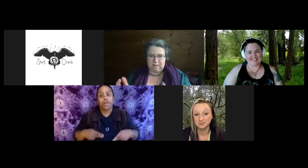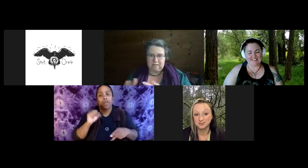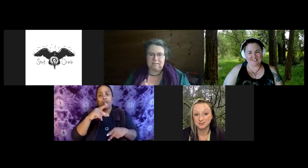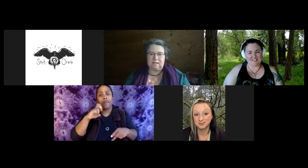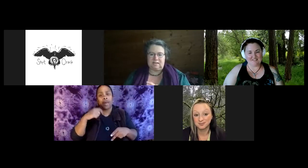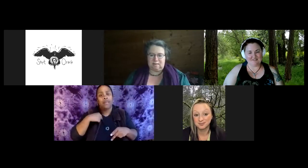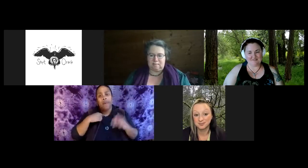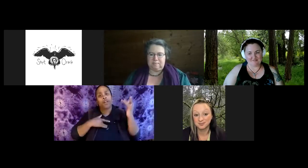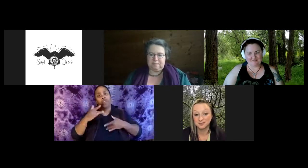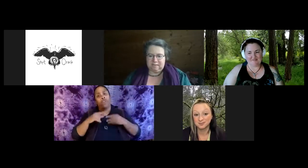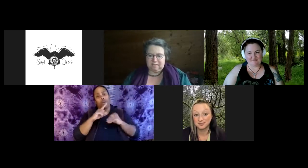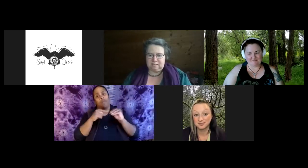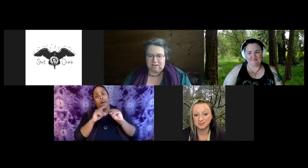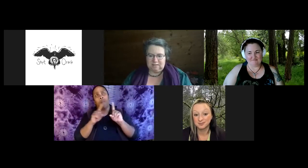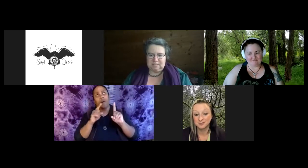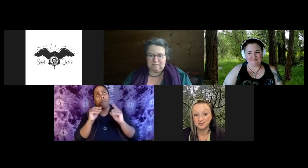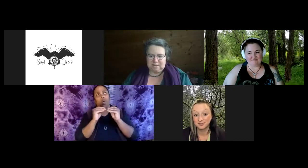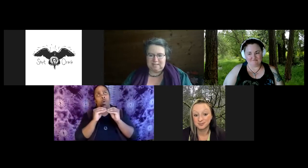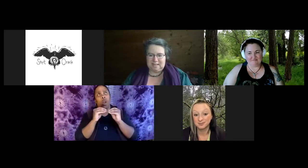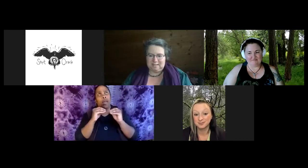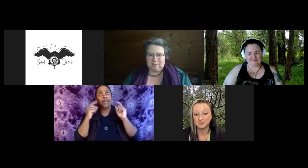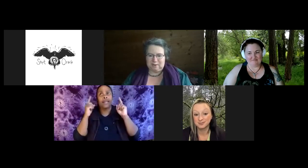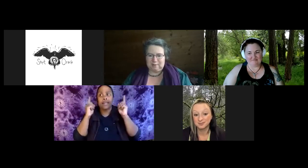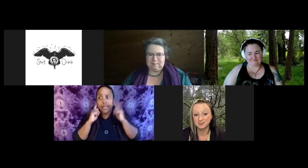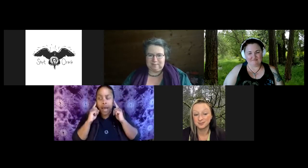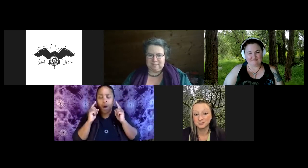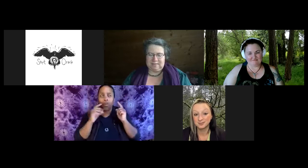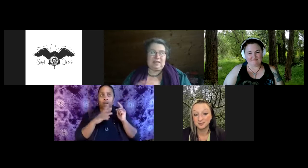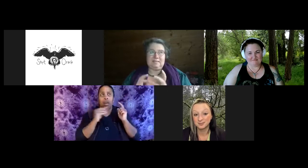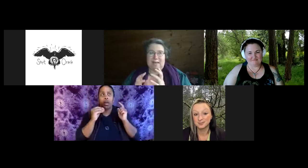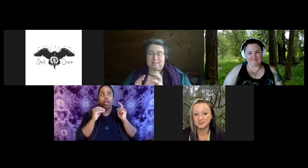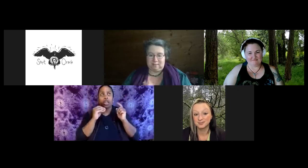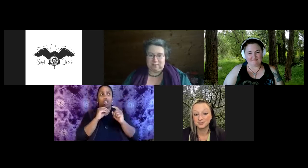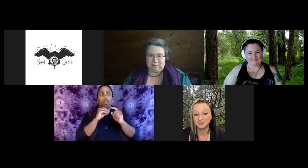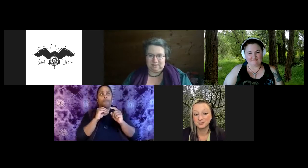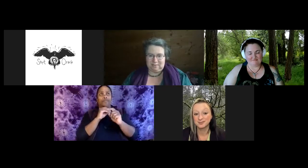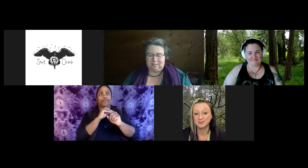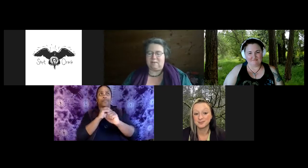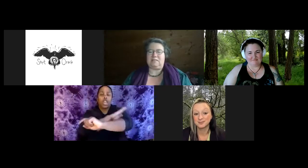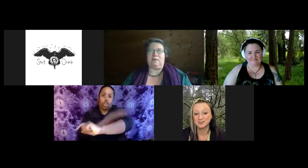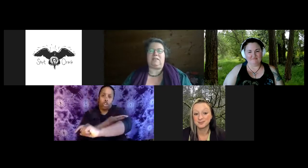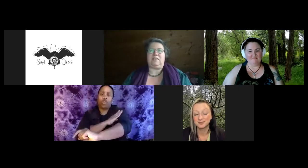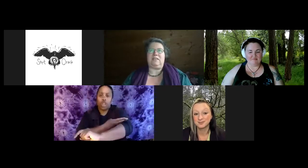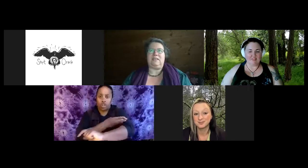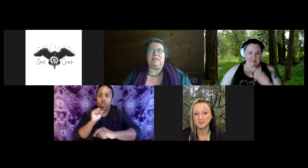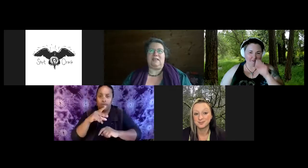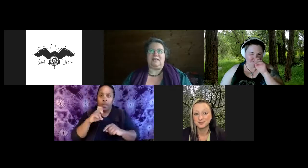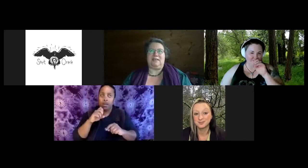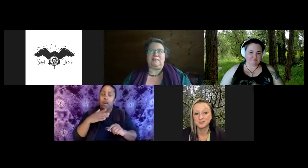sound space, and so definitely a space thing that it's magical where we live. It's just amazing where we